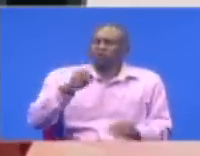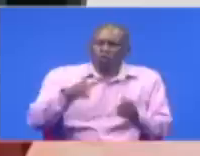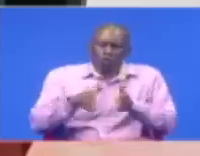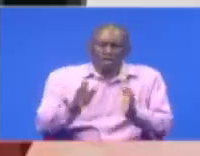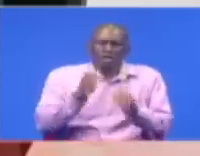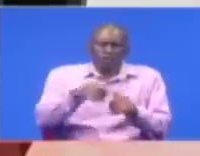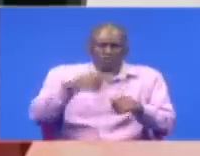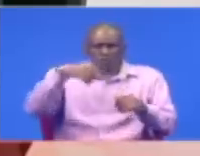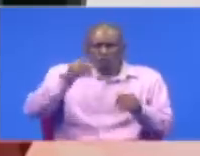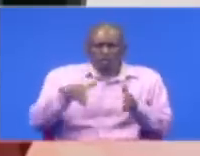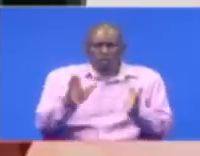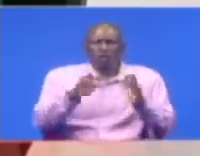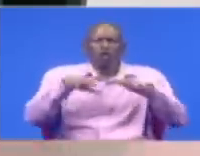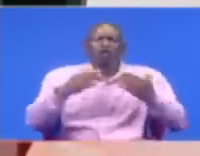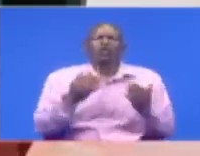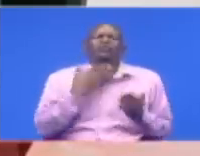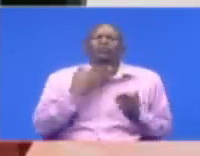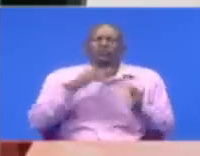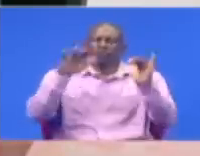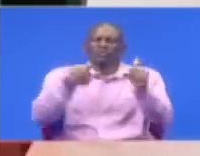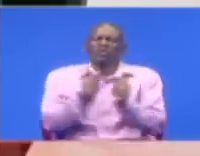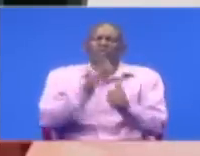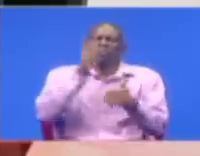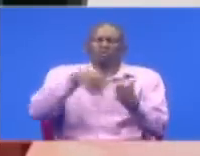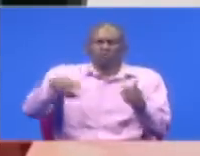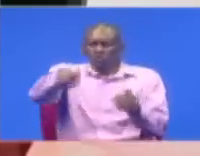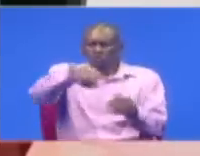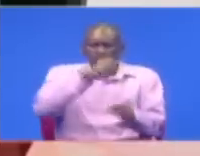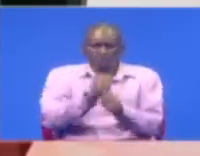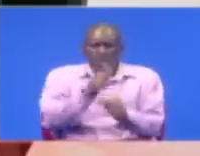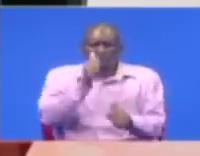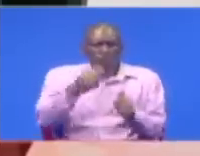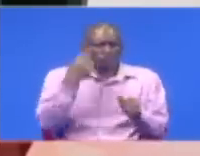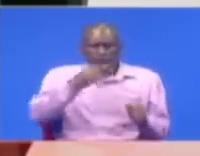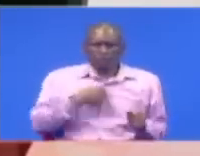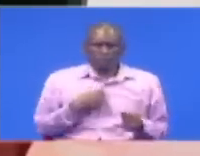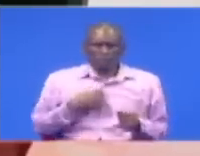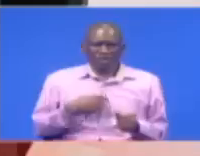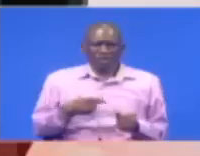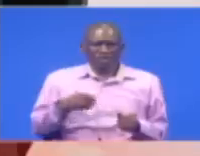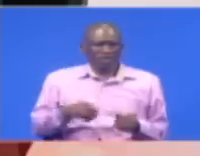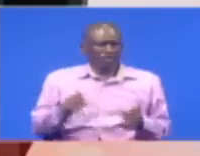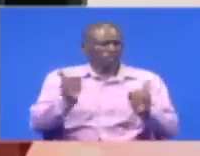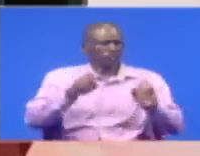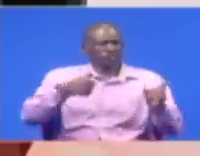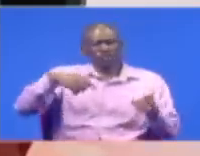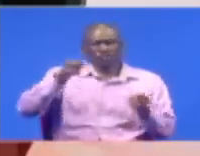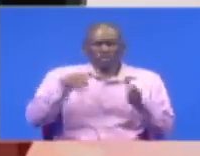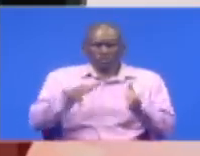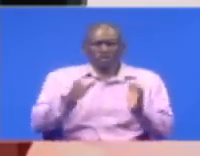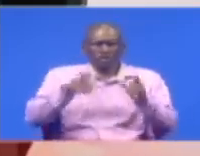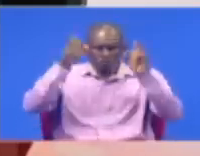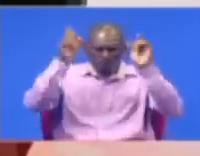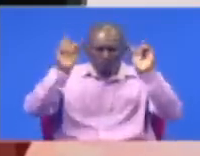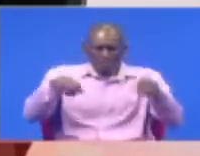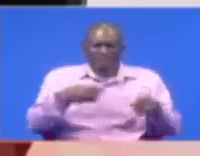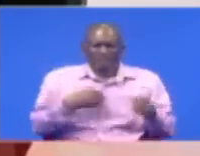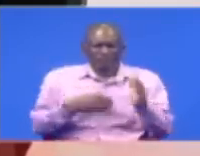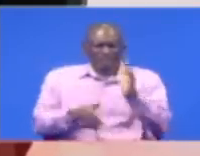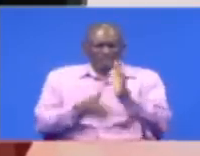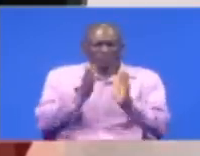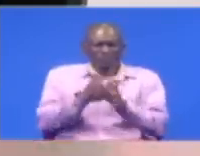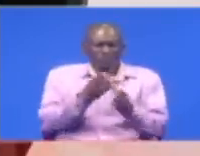whether we'd want to just stay with what we are doing, which to me is the incorrect way. We must have